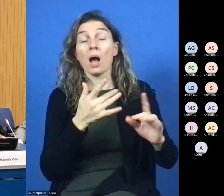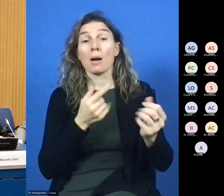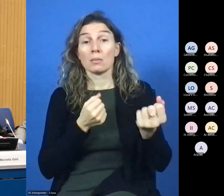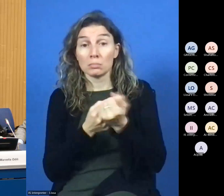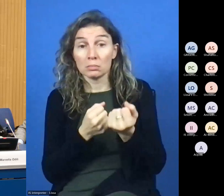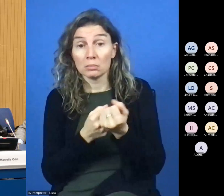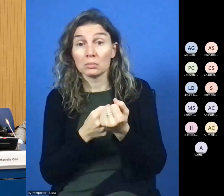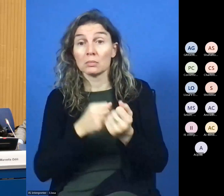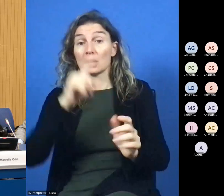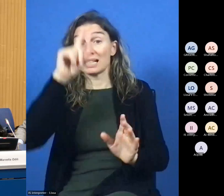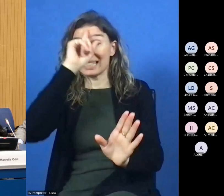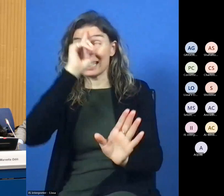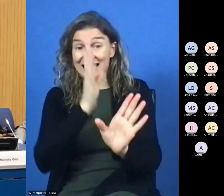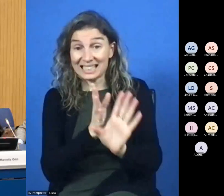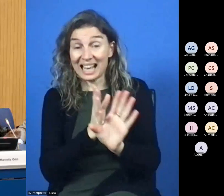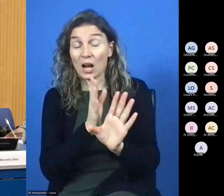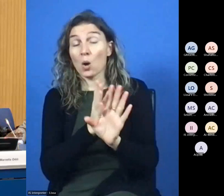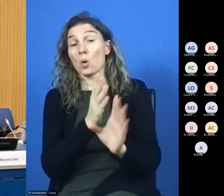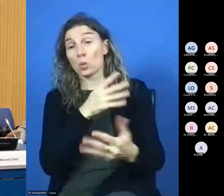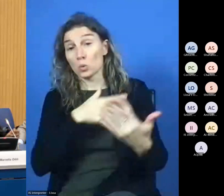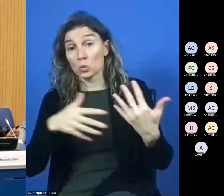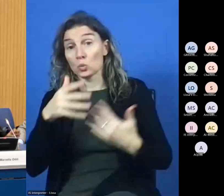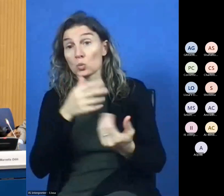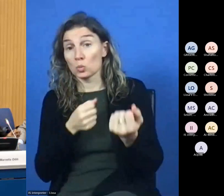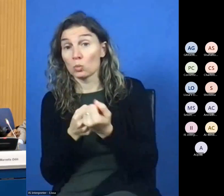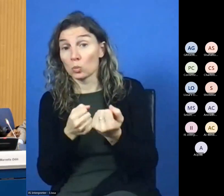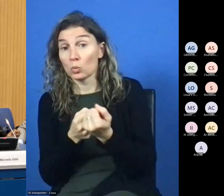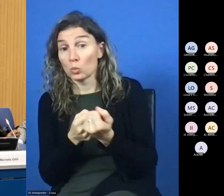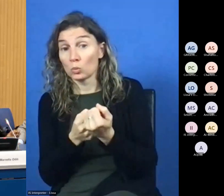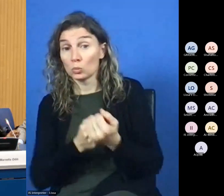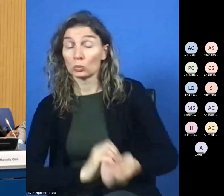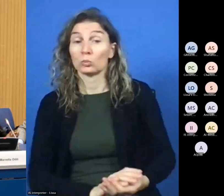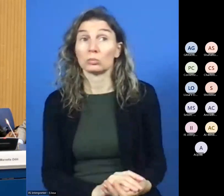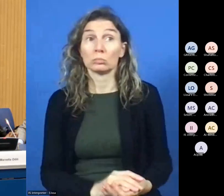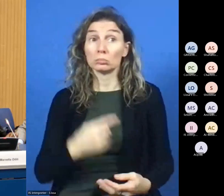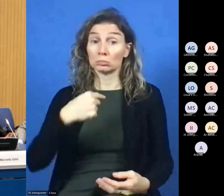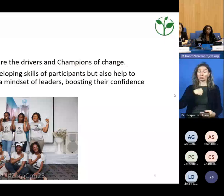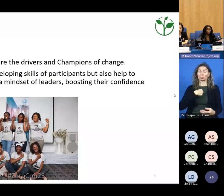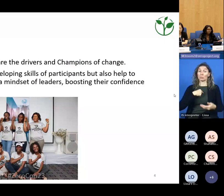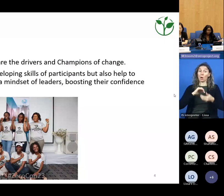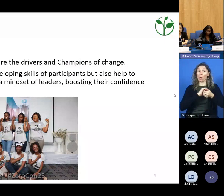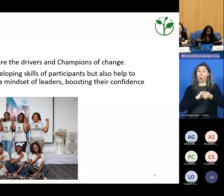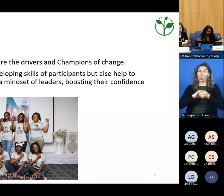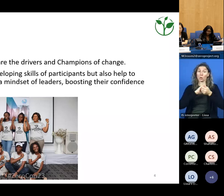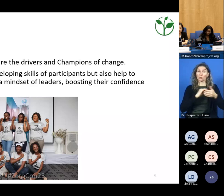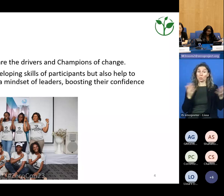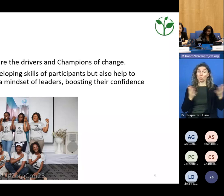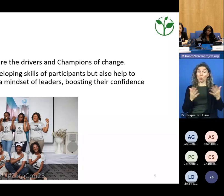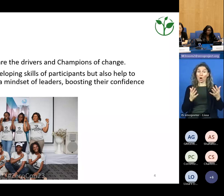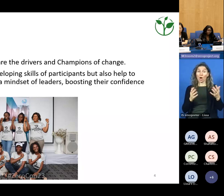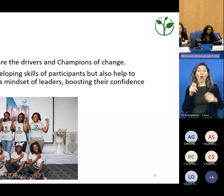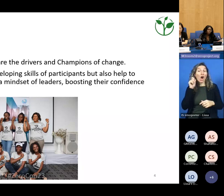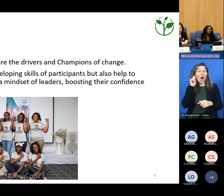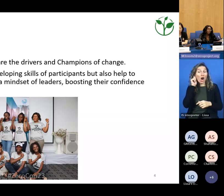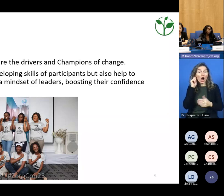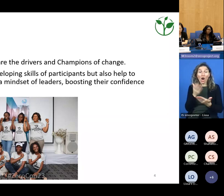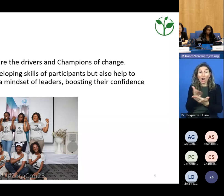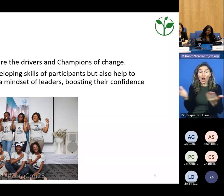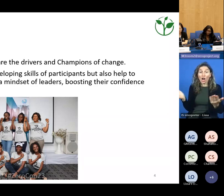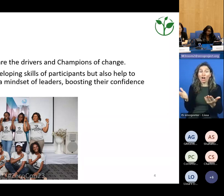support. My initiative gives marginalized women and girls access to technology using